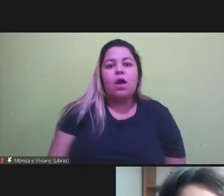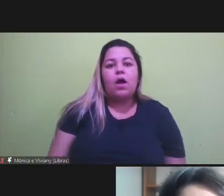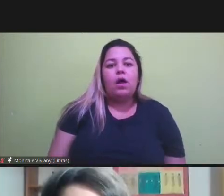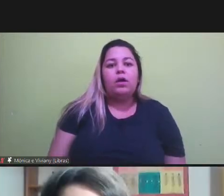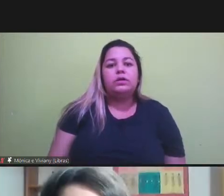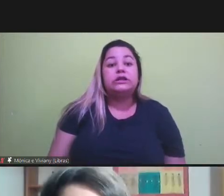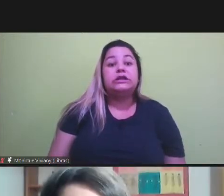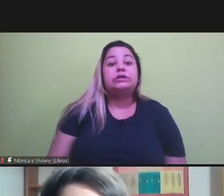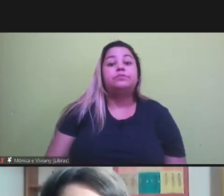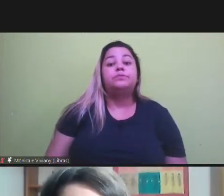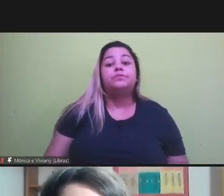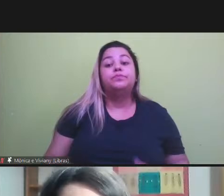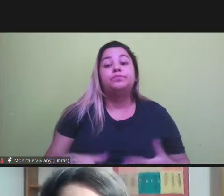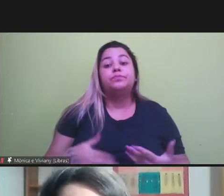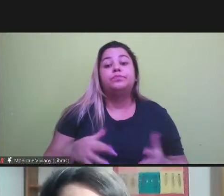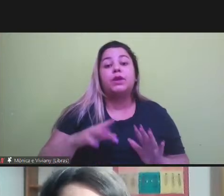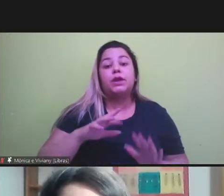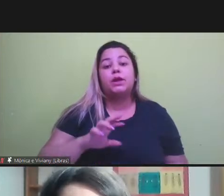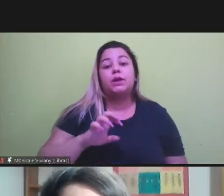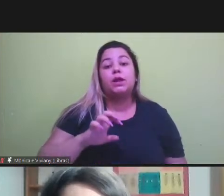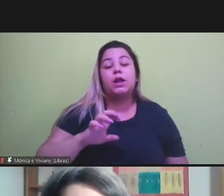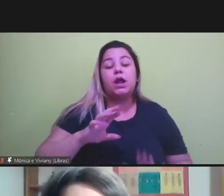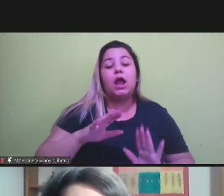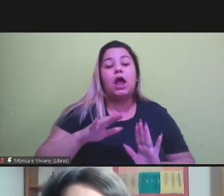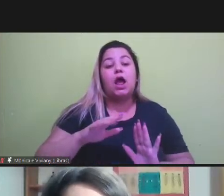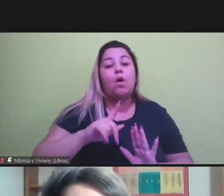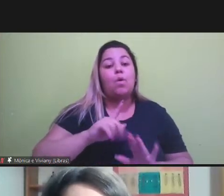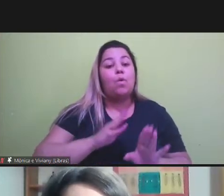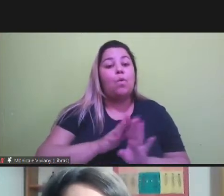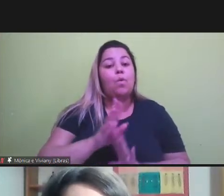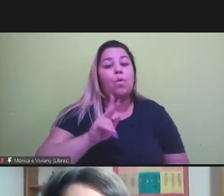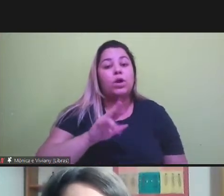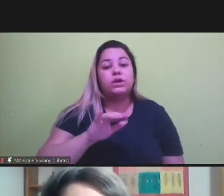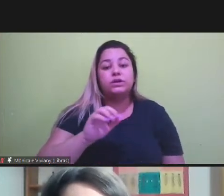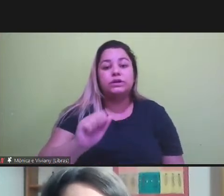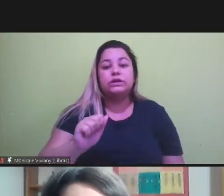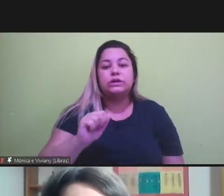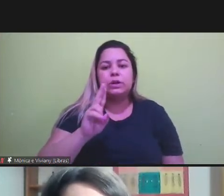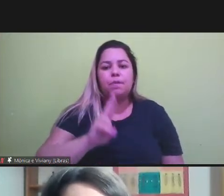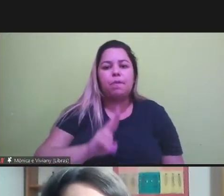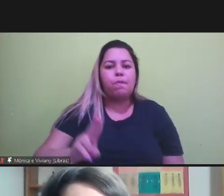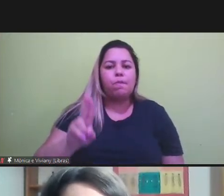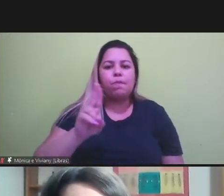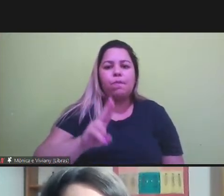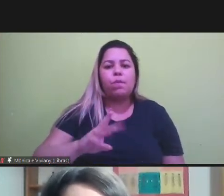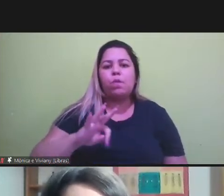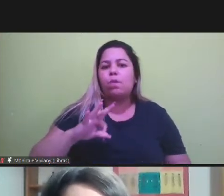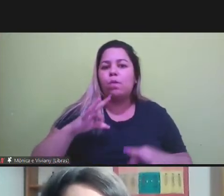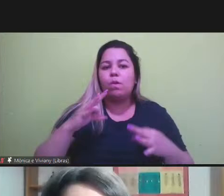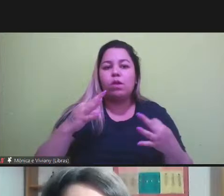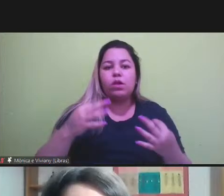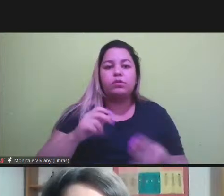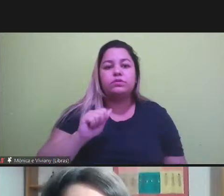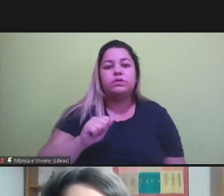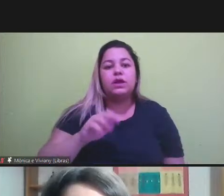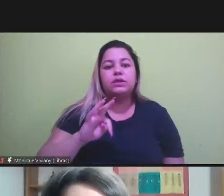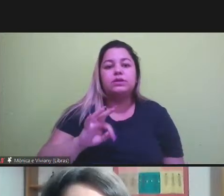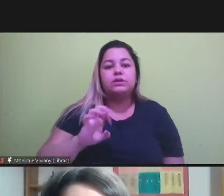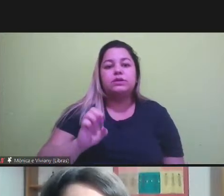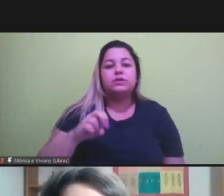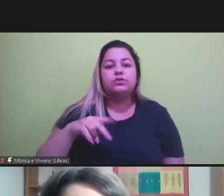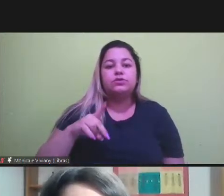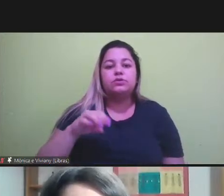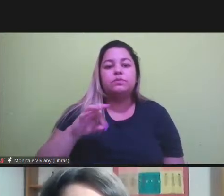Em relação ao guia alimentar, ele é usado em todos os atendimentos, todas as We do not have a